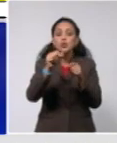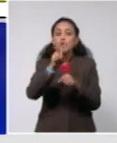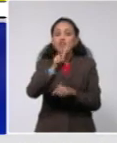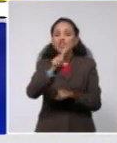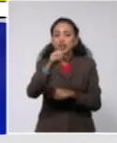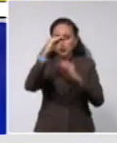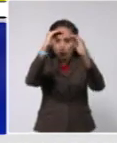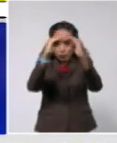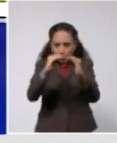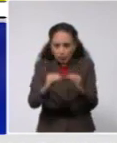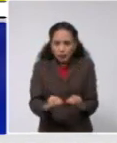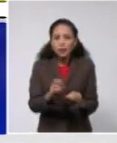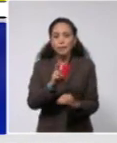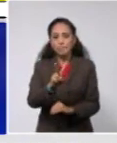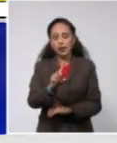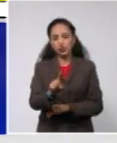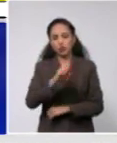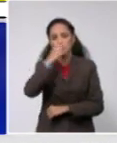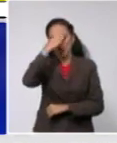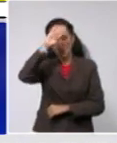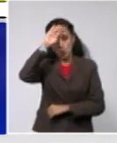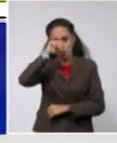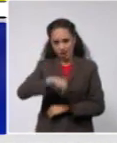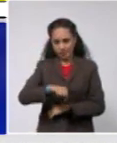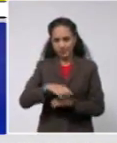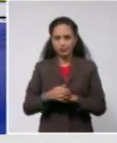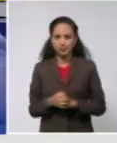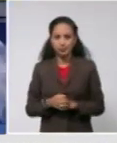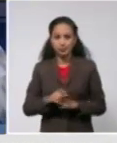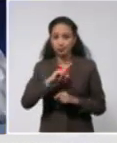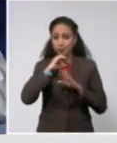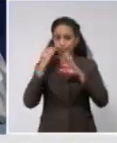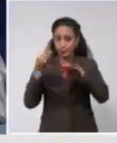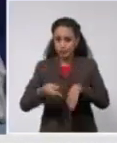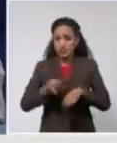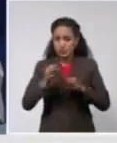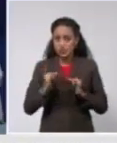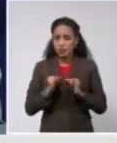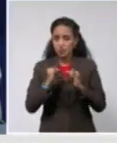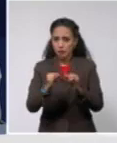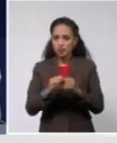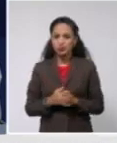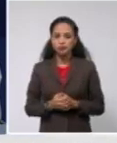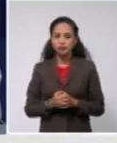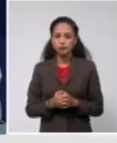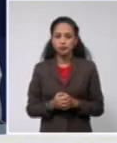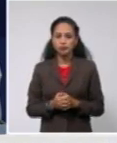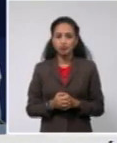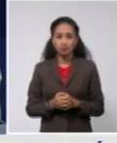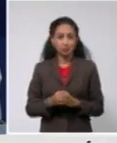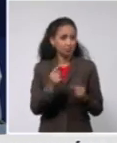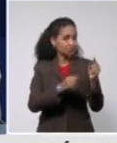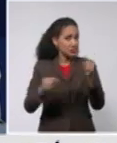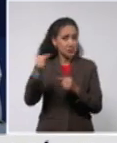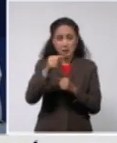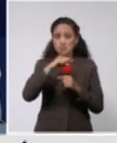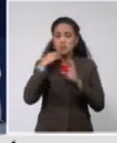and Bolivia with 5.86%. This is the information we have on the